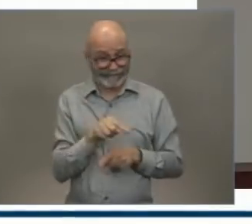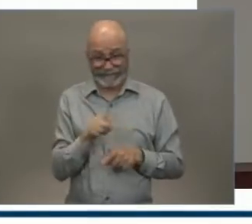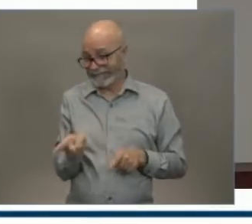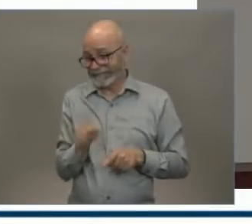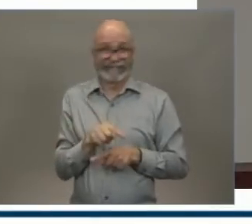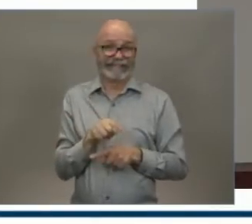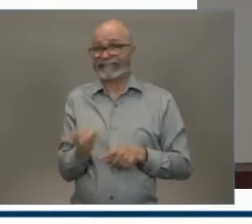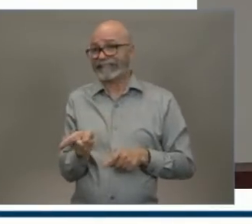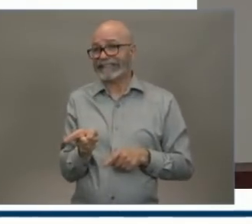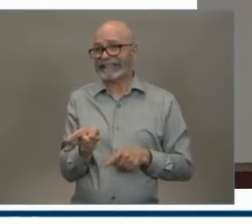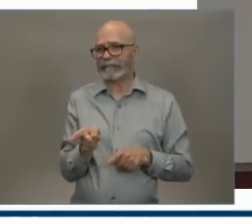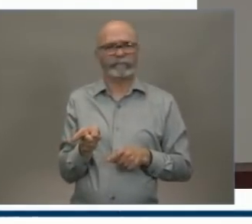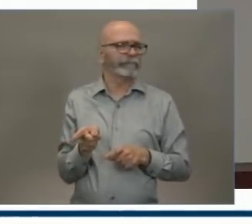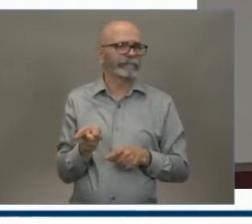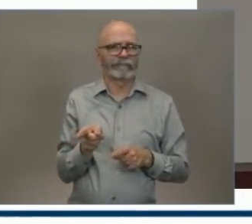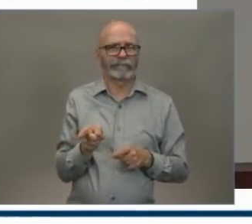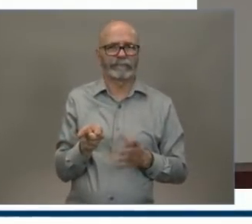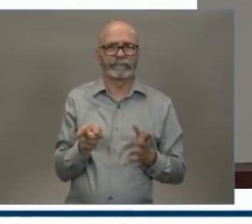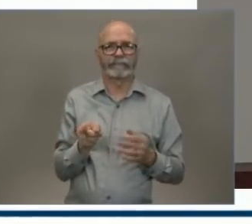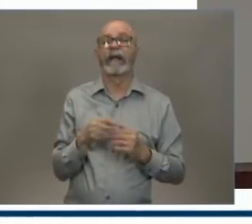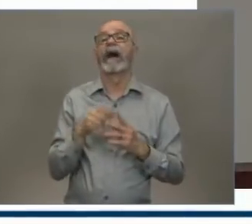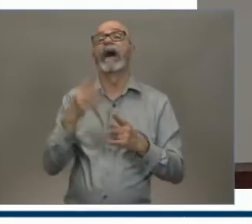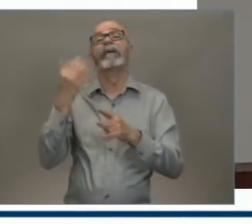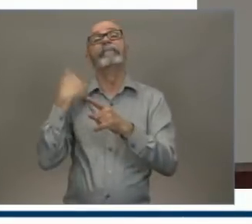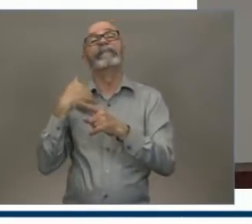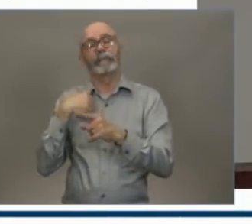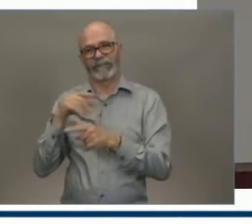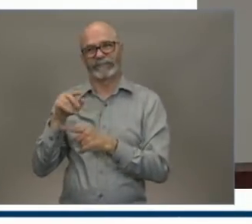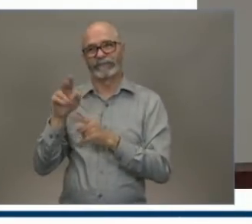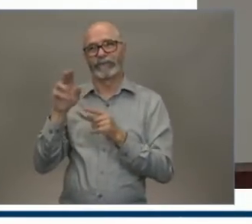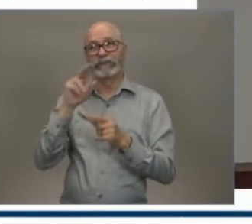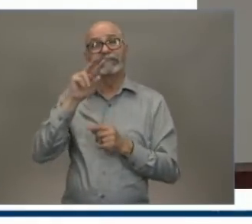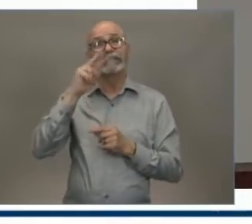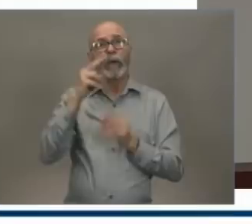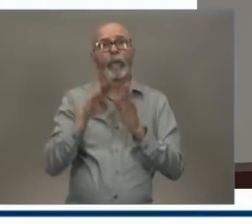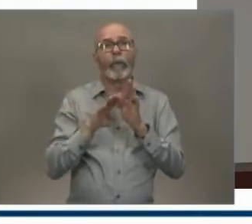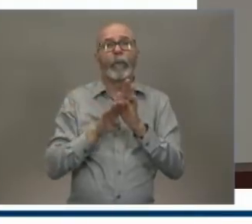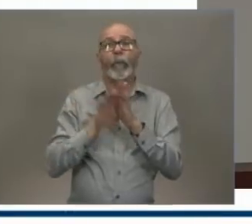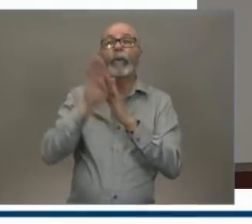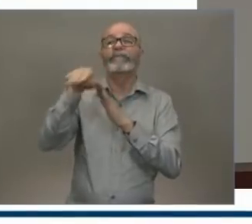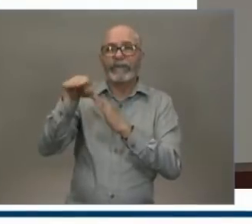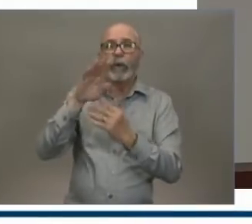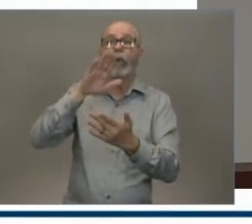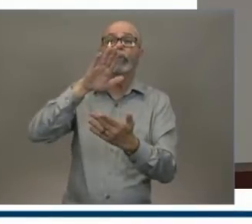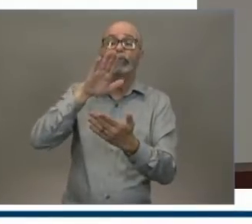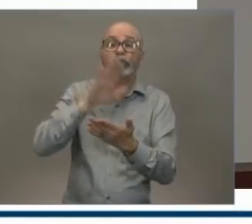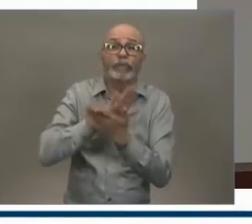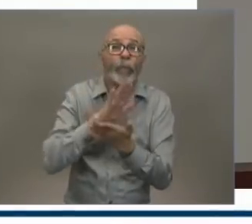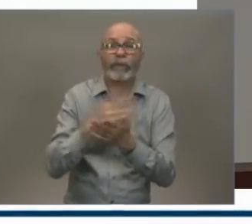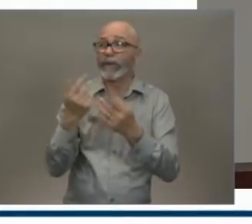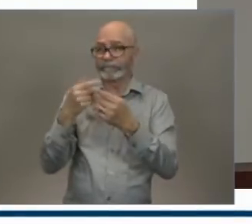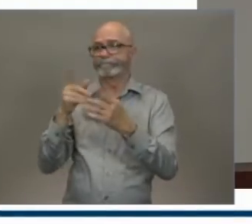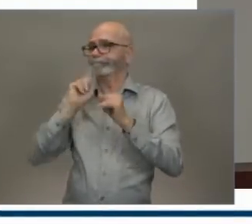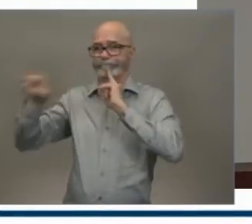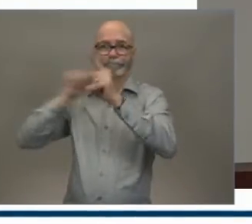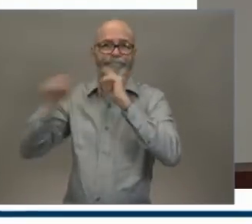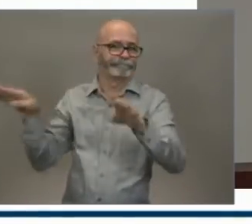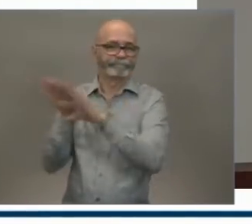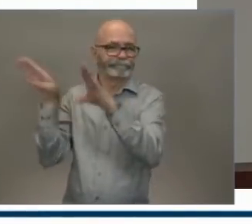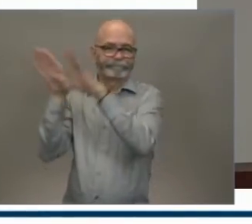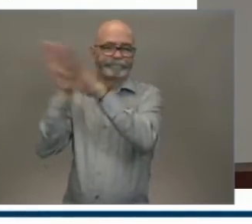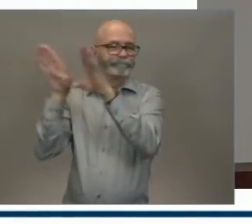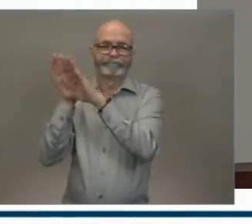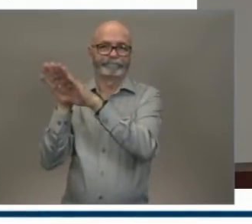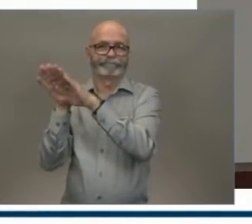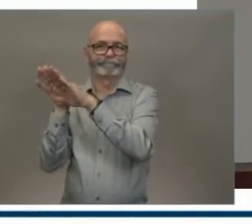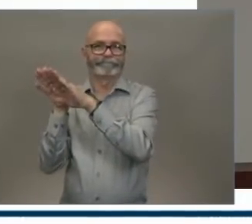In the first wave, schools and many businesses were closed, so this was a bit easier to manage. However, this time we have schools